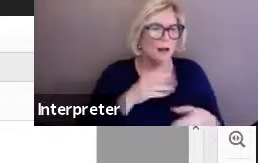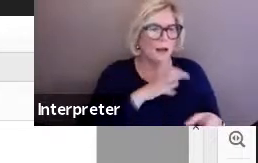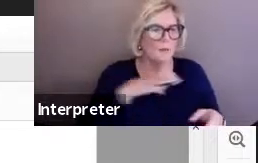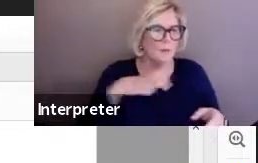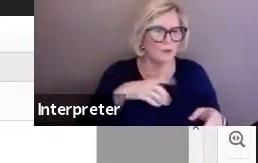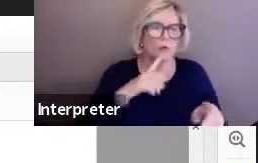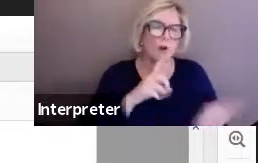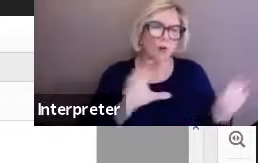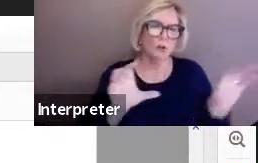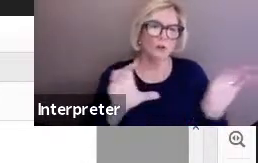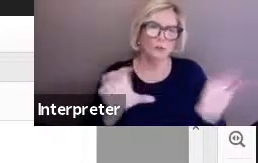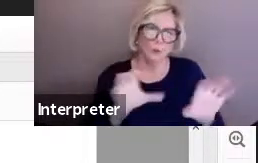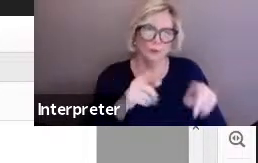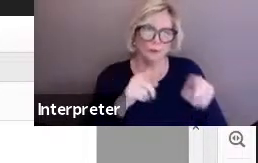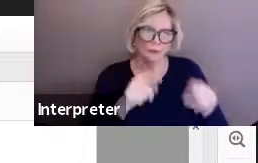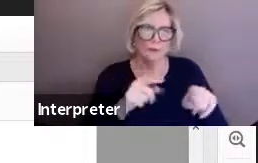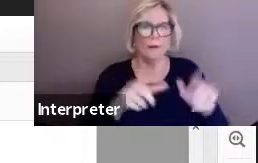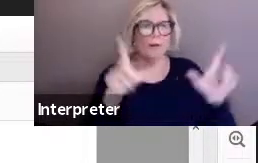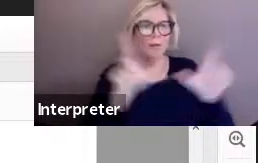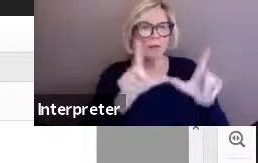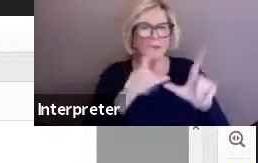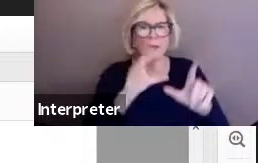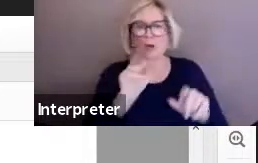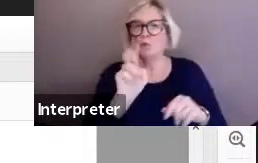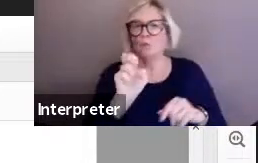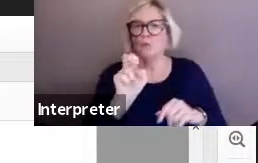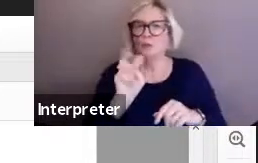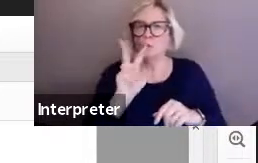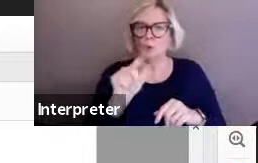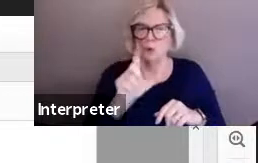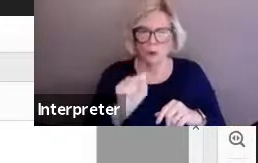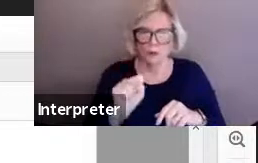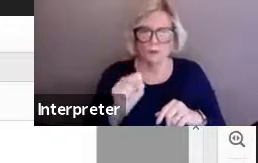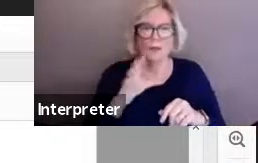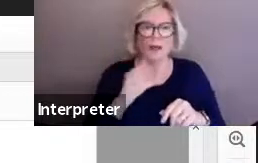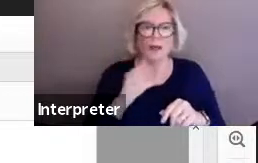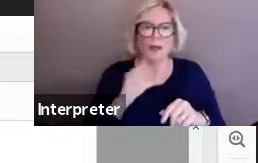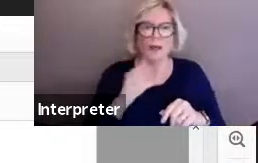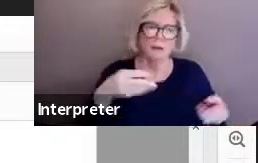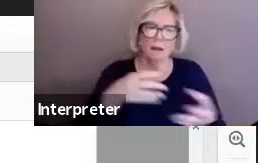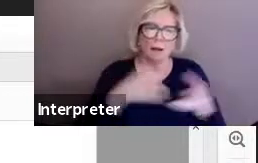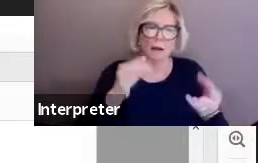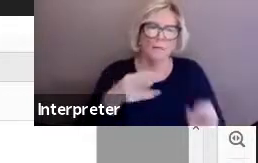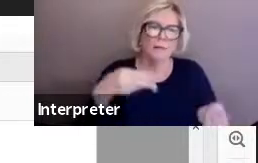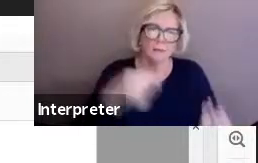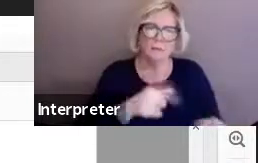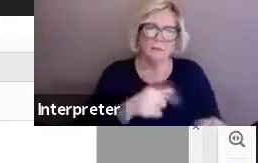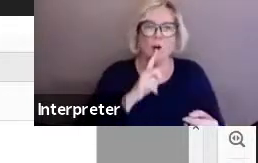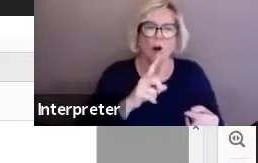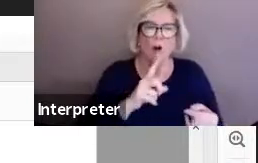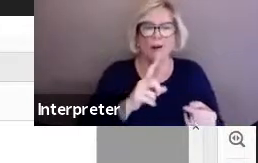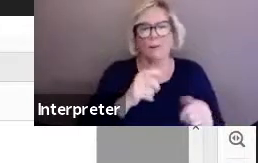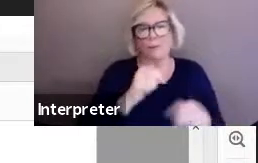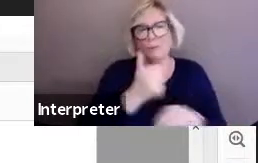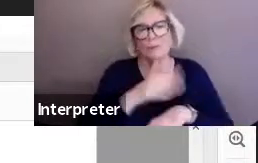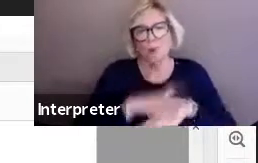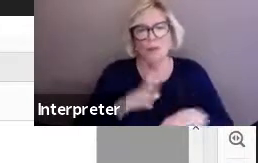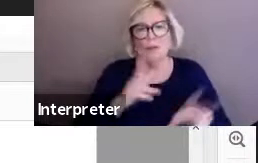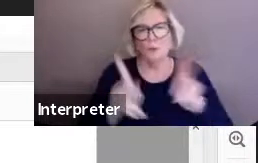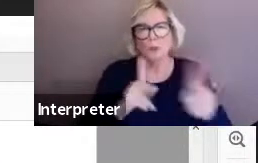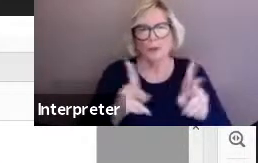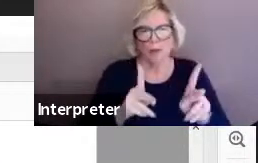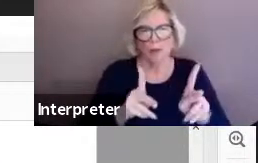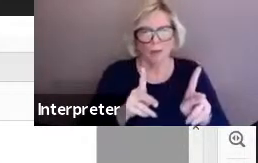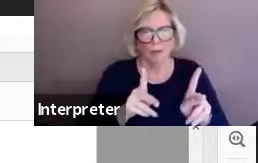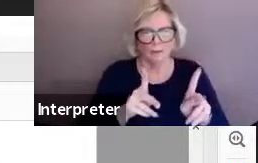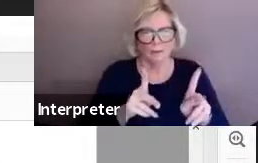doing licensing and renewals, and so a lot of those expenditures are coming in on the personnel side. We